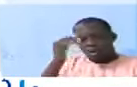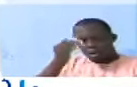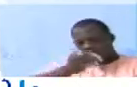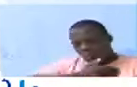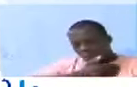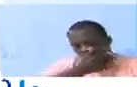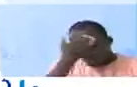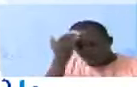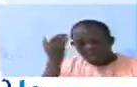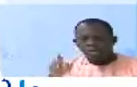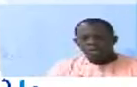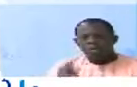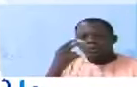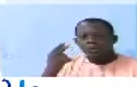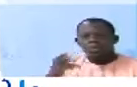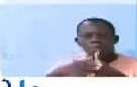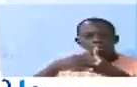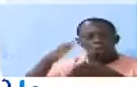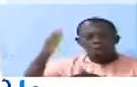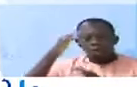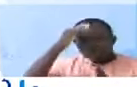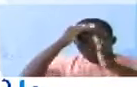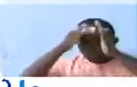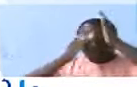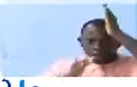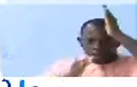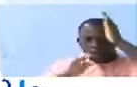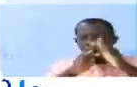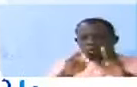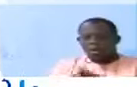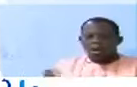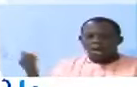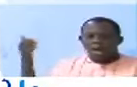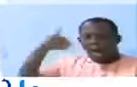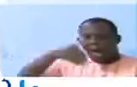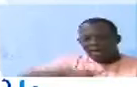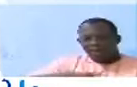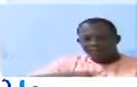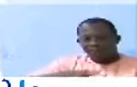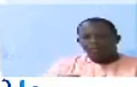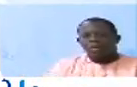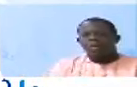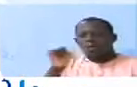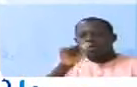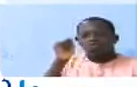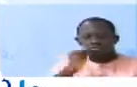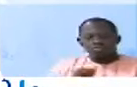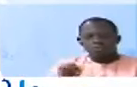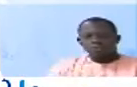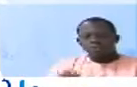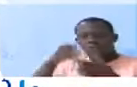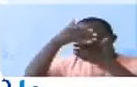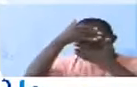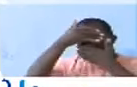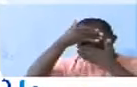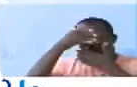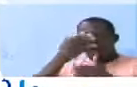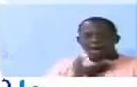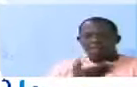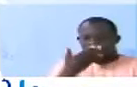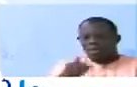a large group of soldiers who came and arrived there. Some were wearing masks.